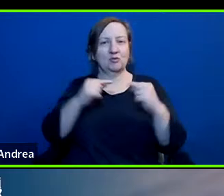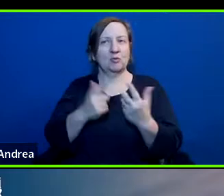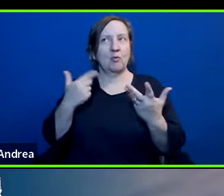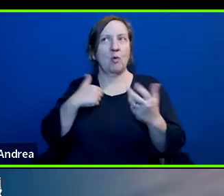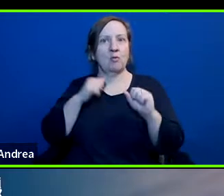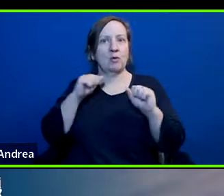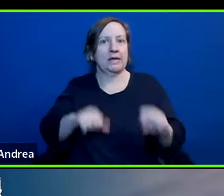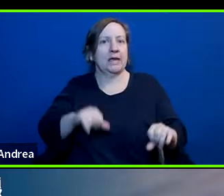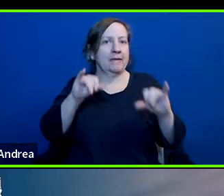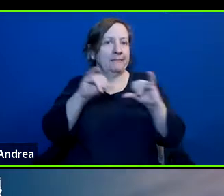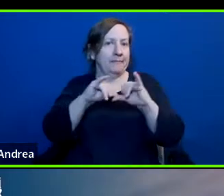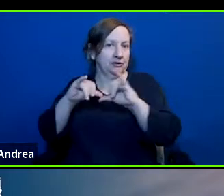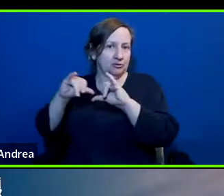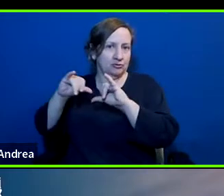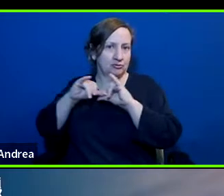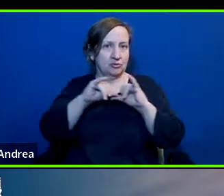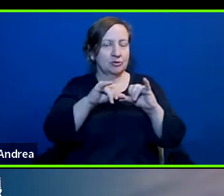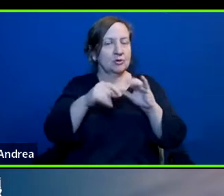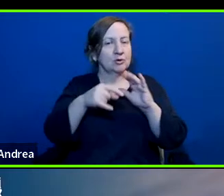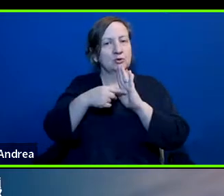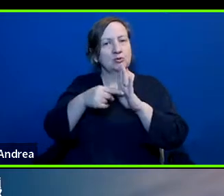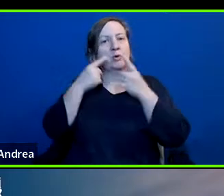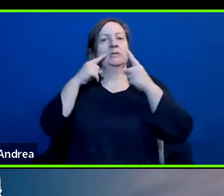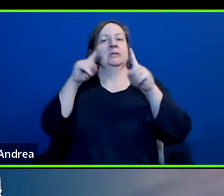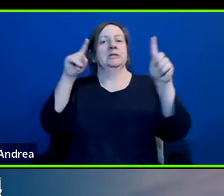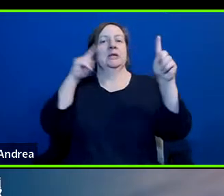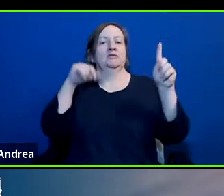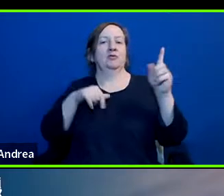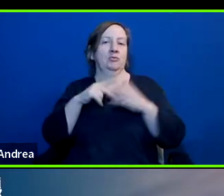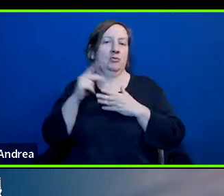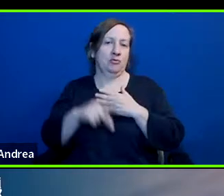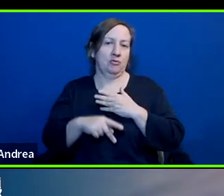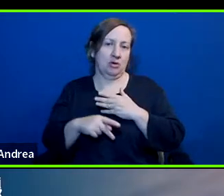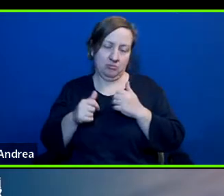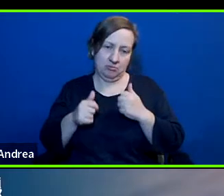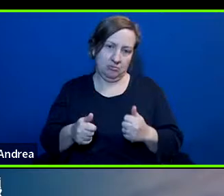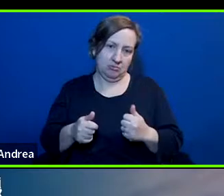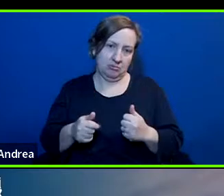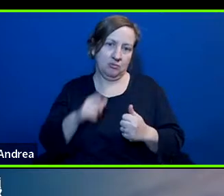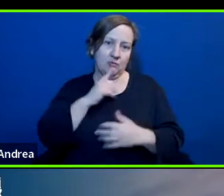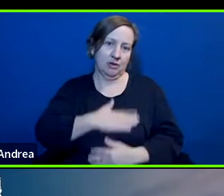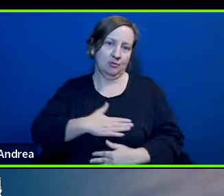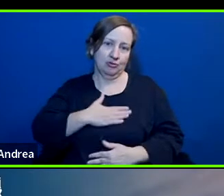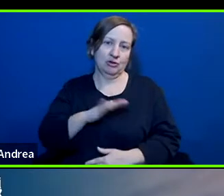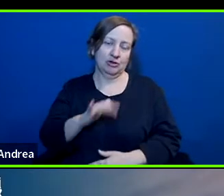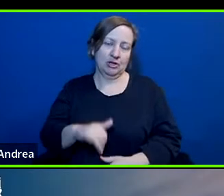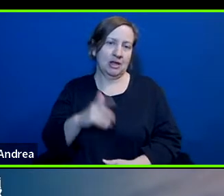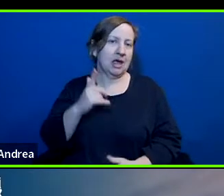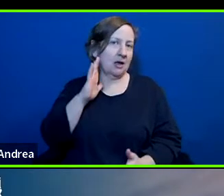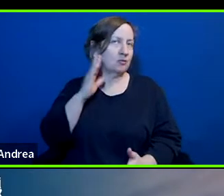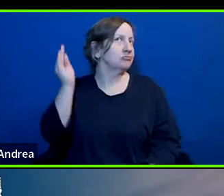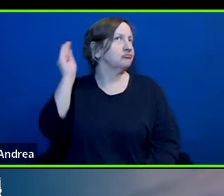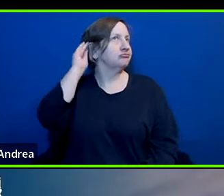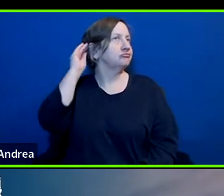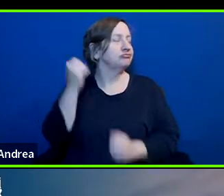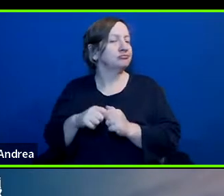possibly measure to show success on this program. So I really appreciate that, and we'll take that away.